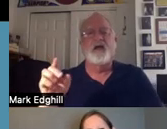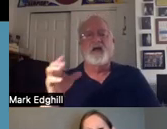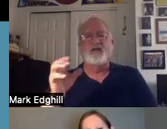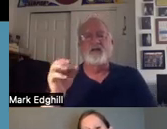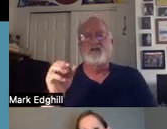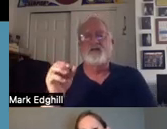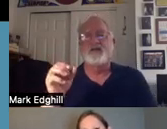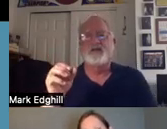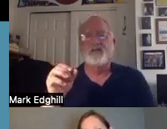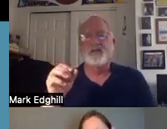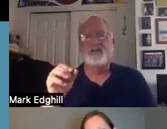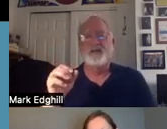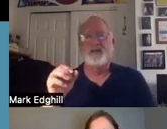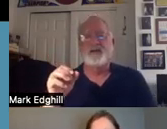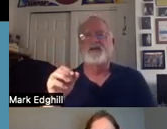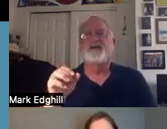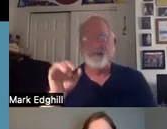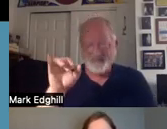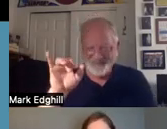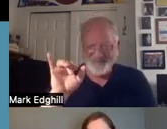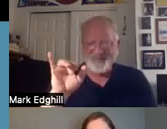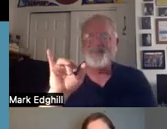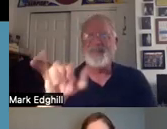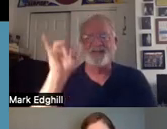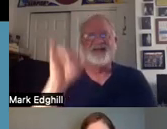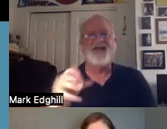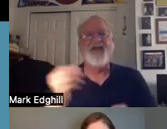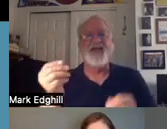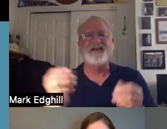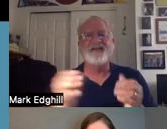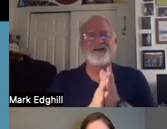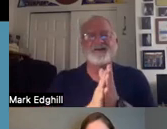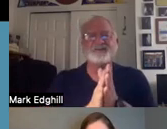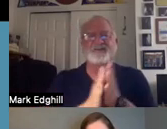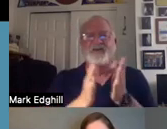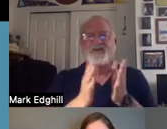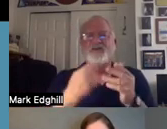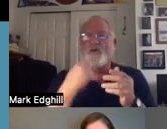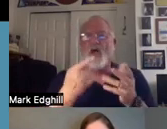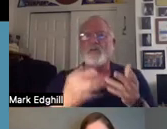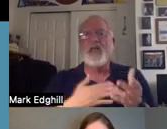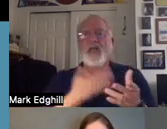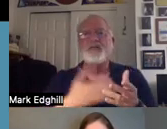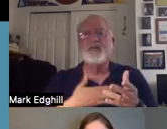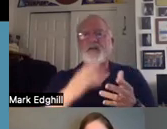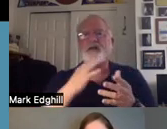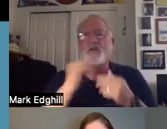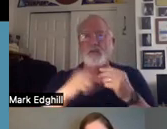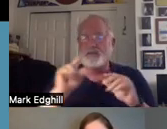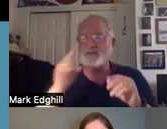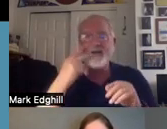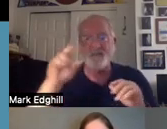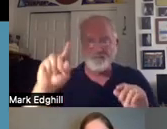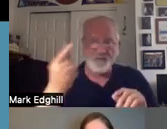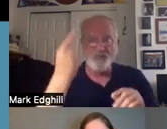Three people were received a cash award for that. And so I'm happy to tell you,